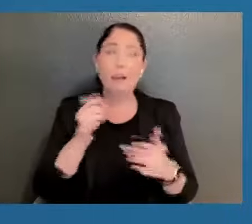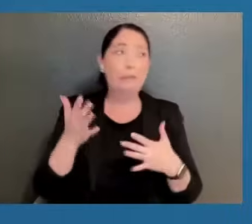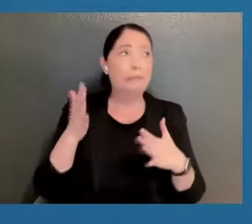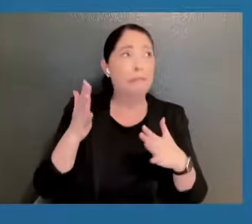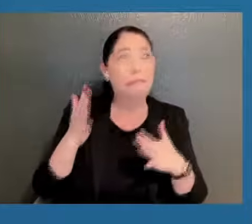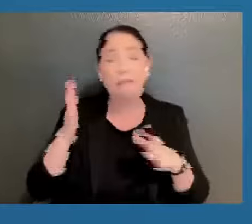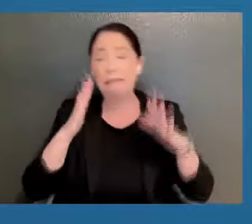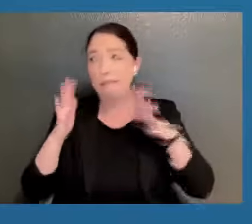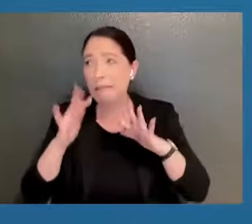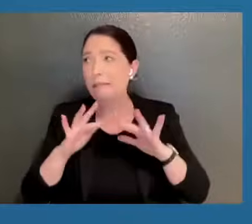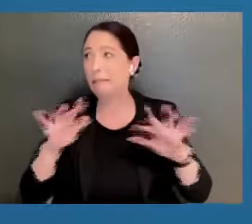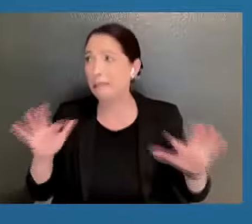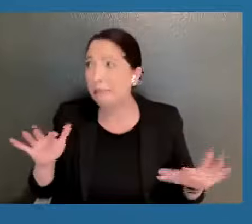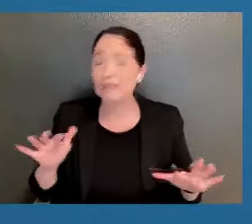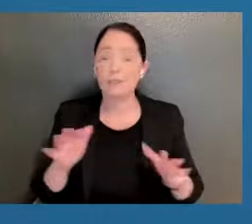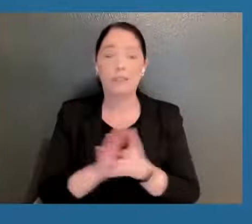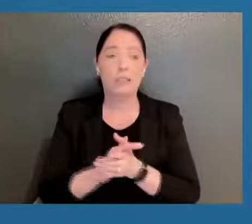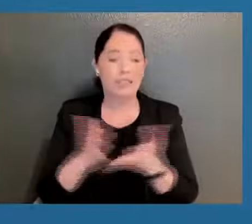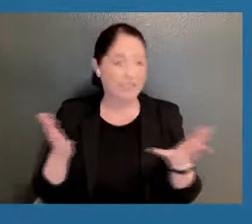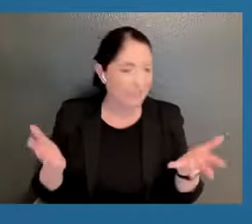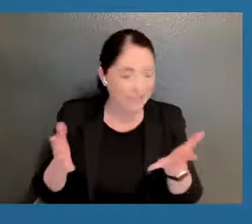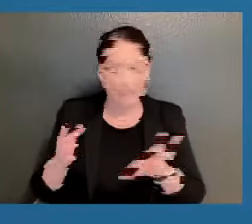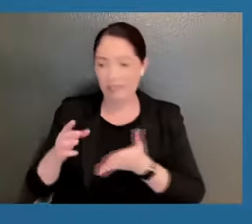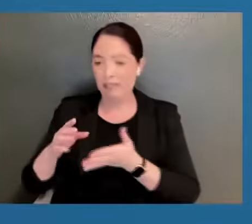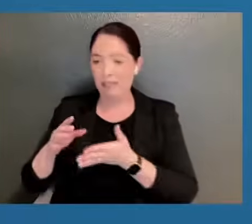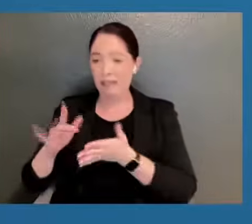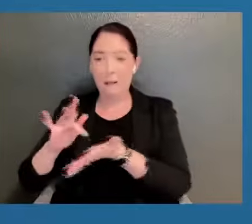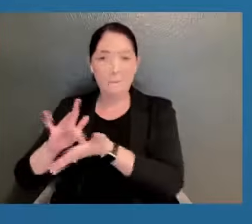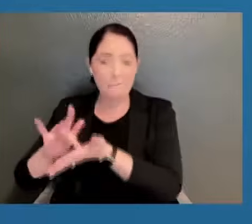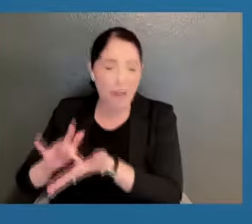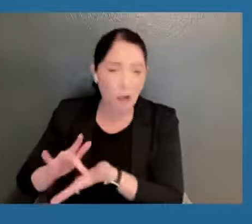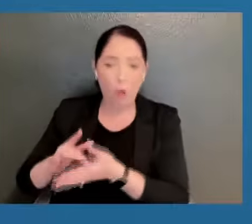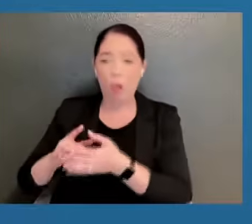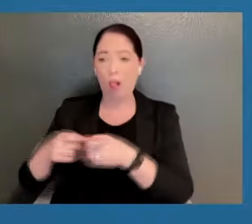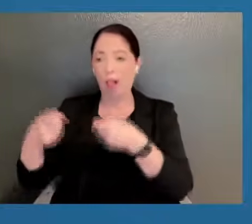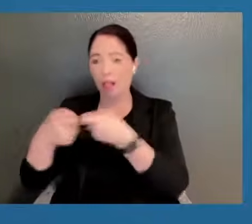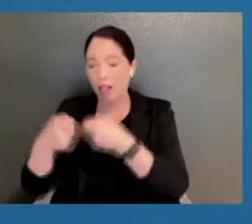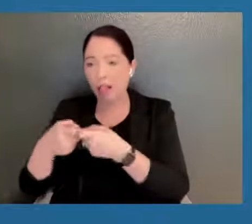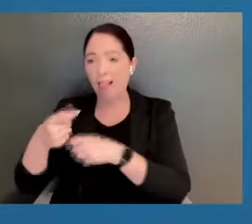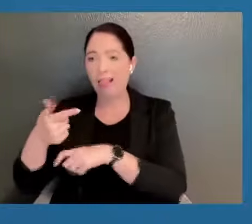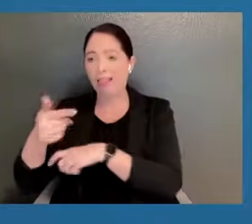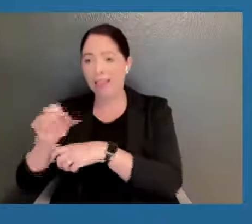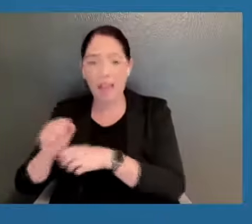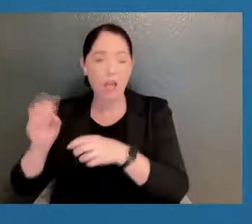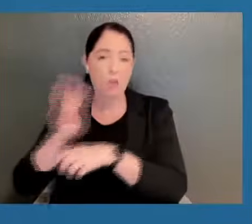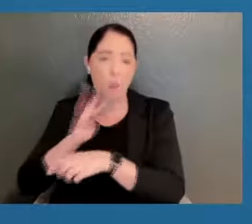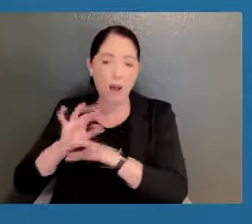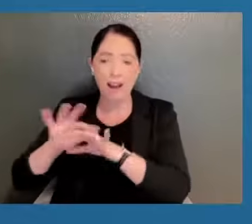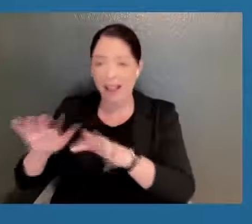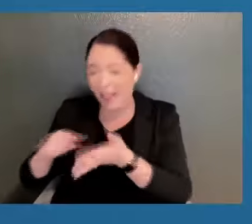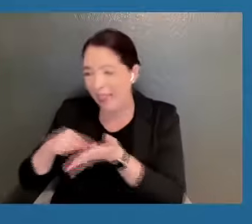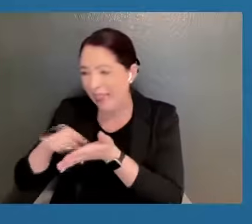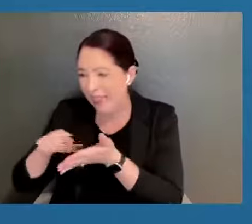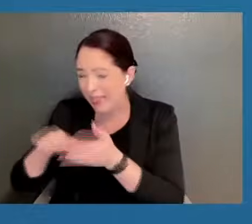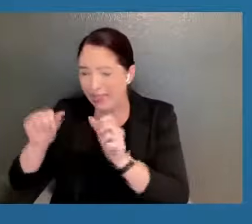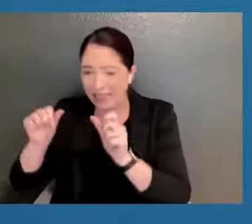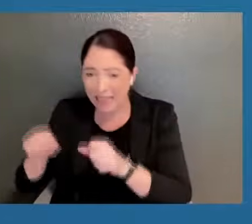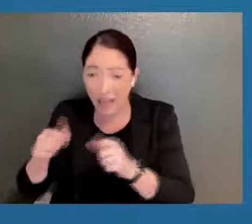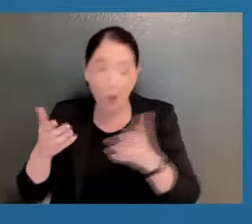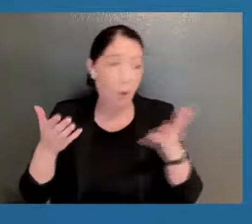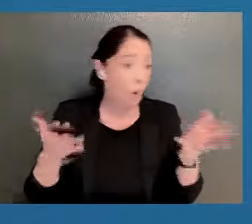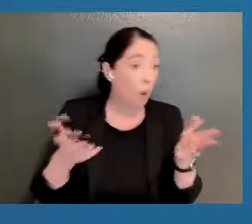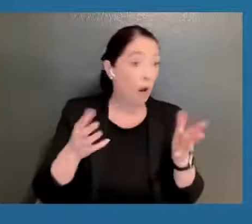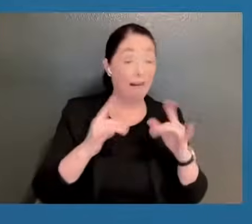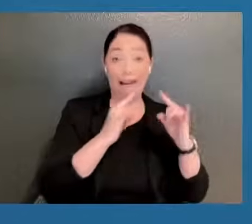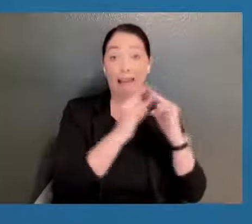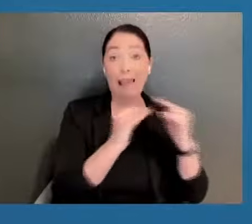and utilities, and are you ever going to have that luxury of sending your kids to a week-long camp in the summertime?